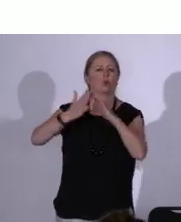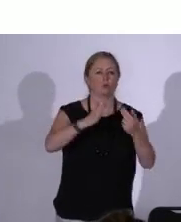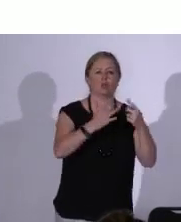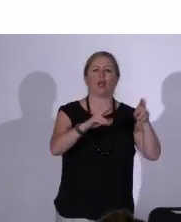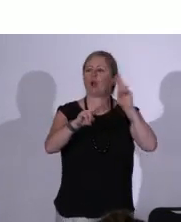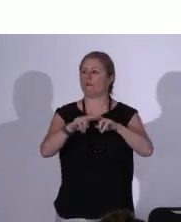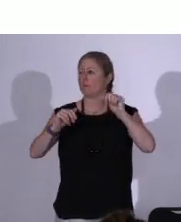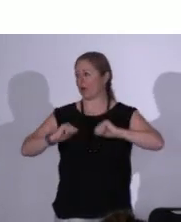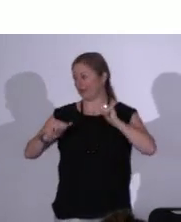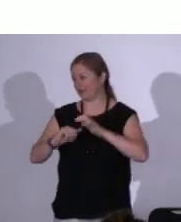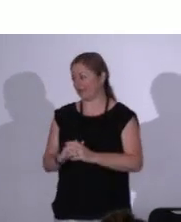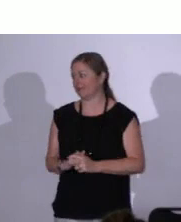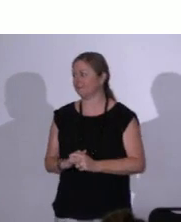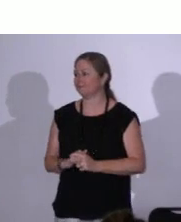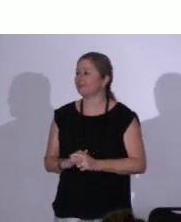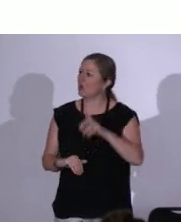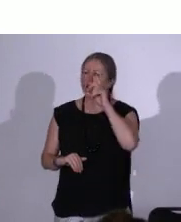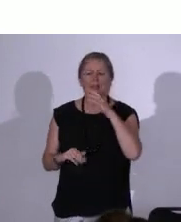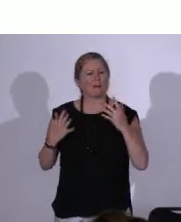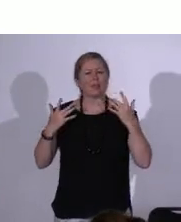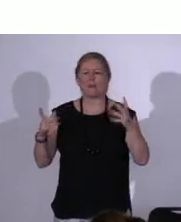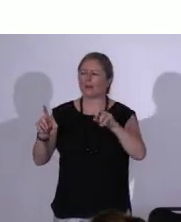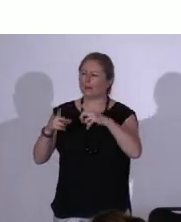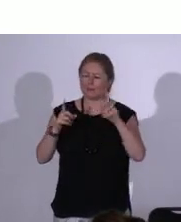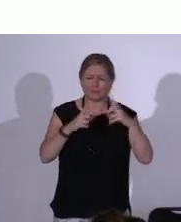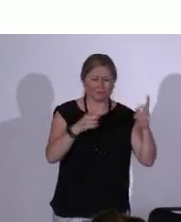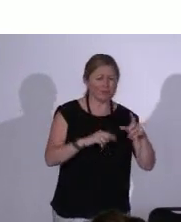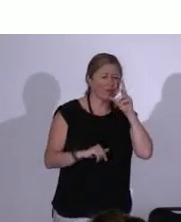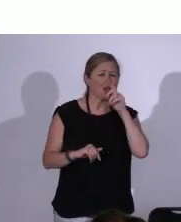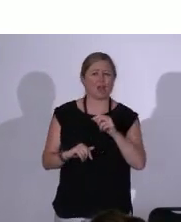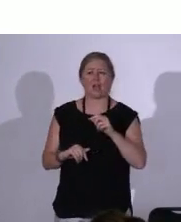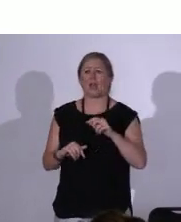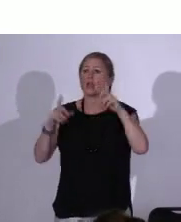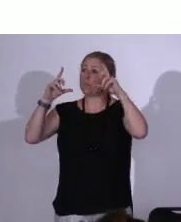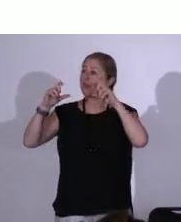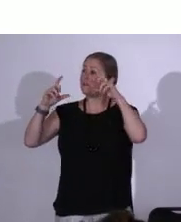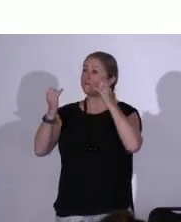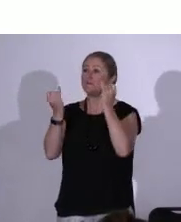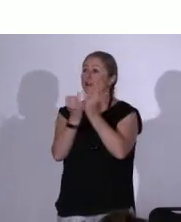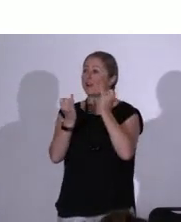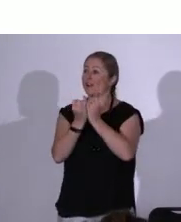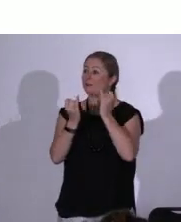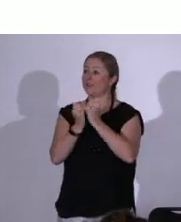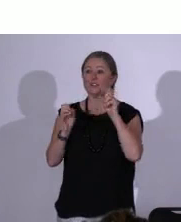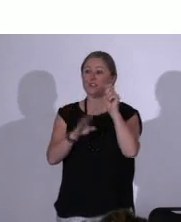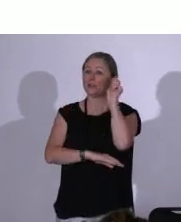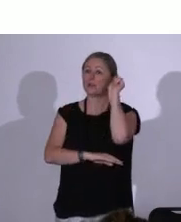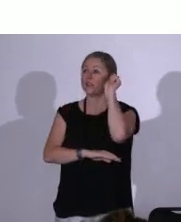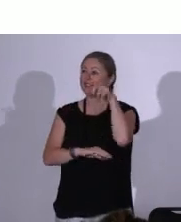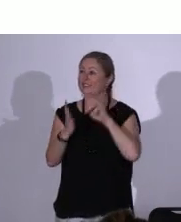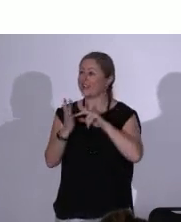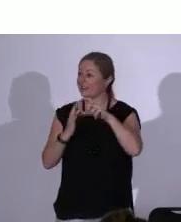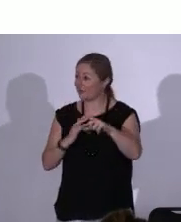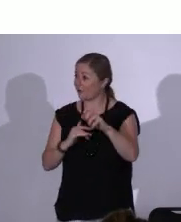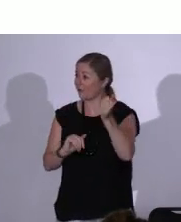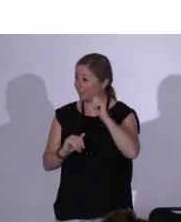together. So a community of practice can take many forms. It can be in the form of a photo competition, like we ran with Tennis Victoria, to